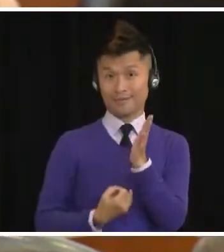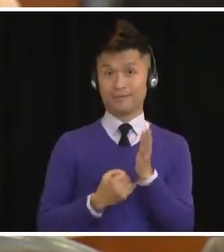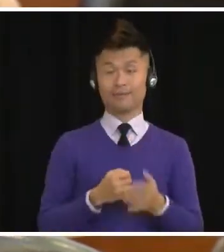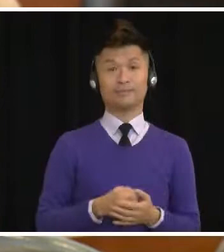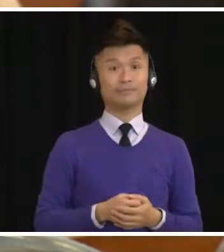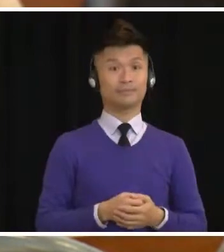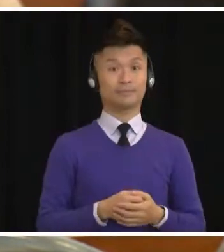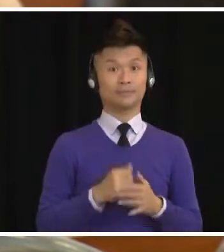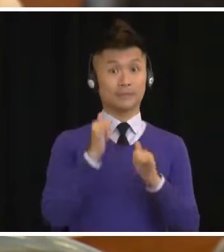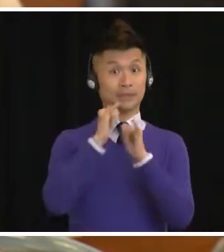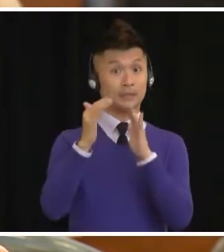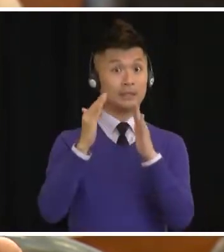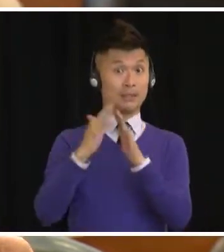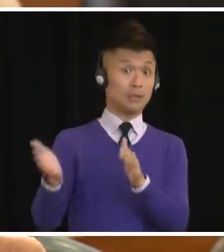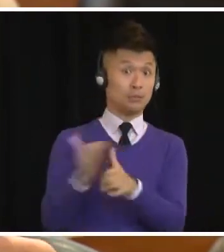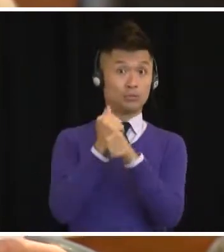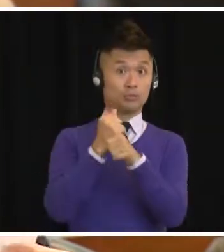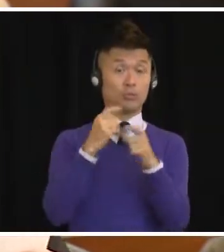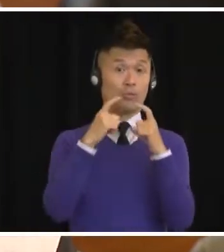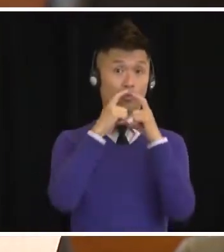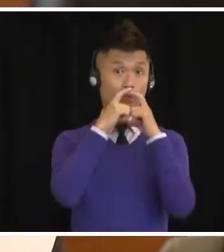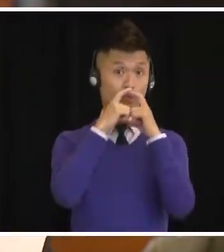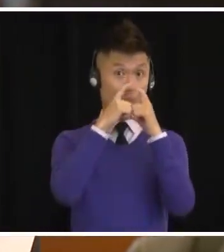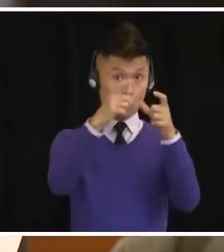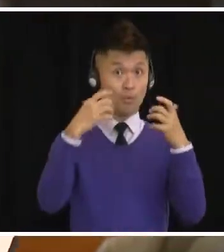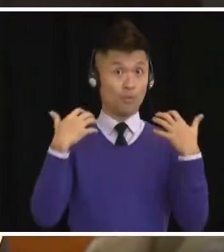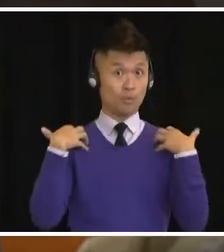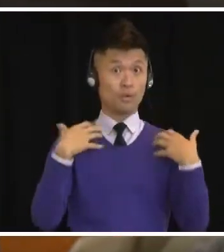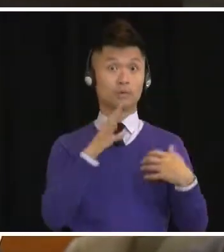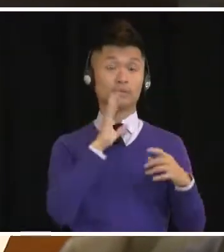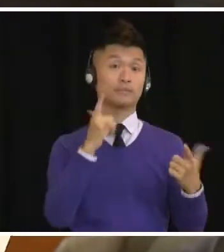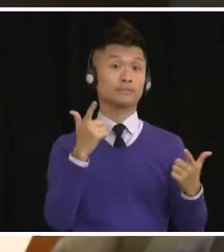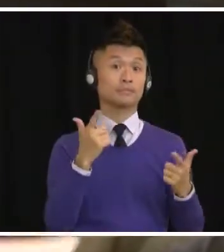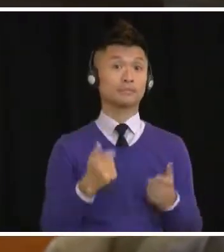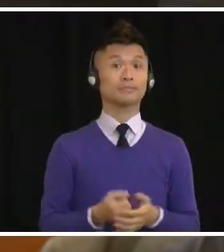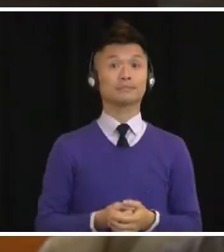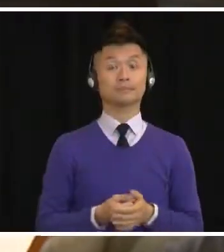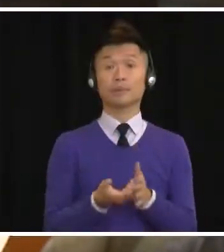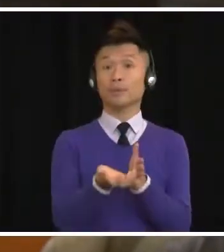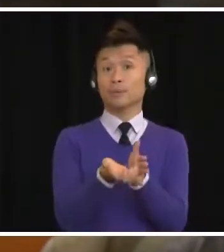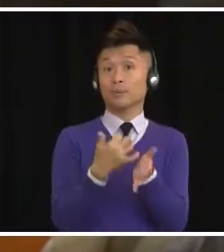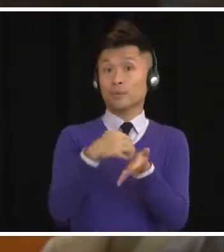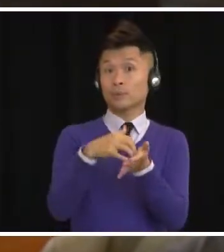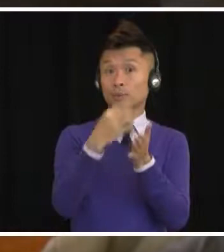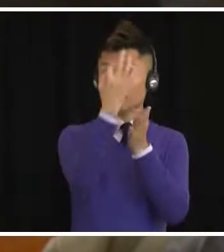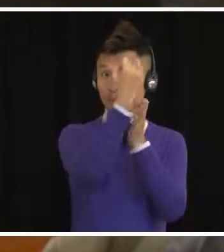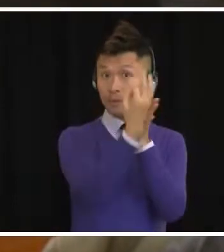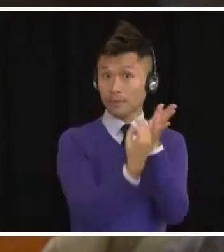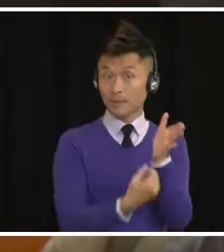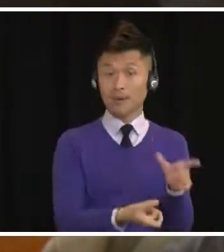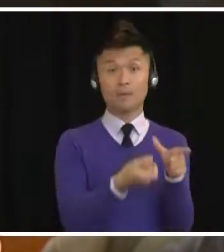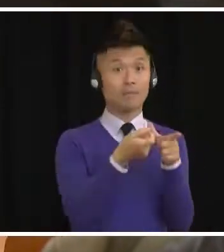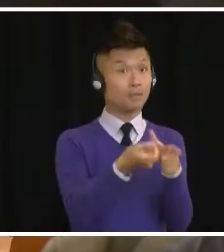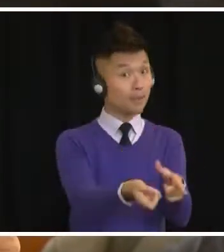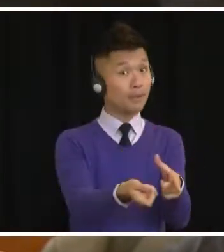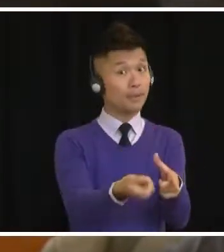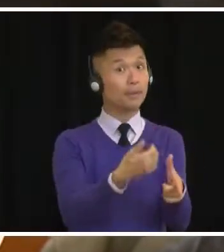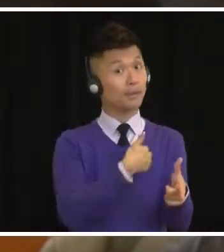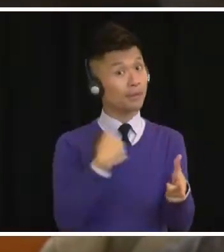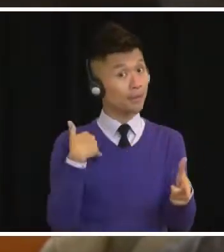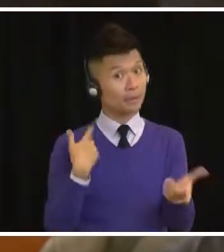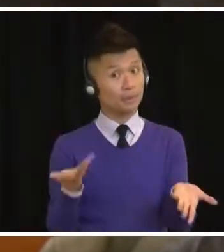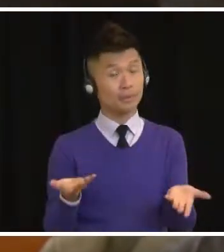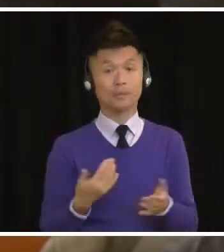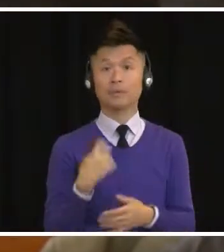about the budget. Again, Social and Family Affairs Administration can answer the question. Can